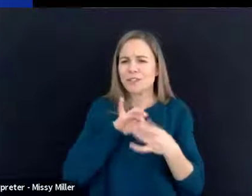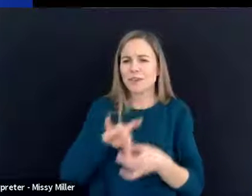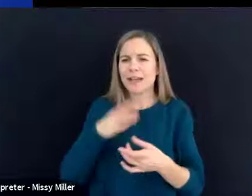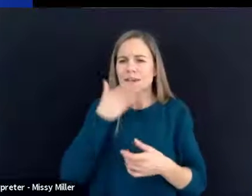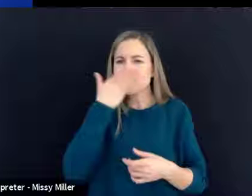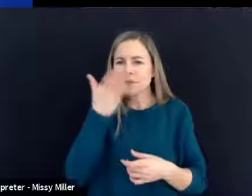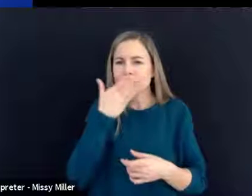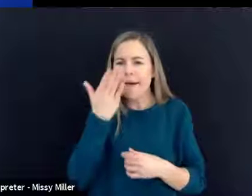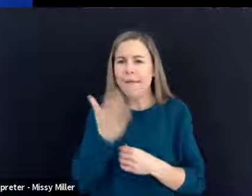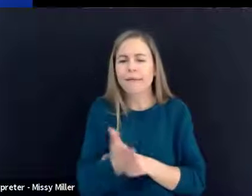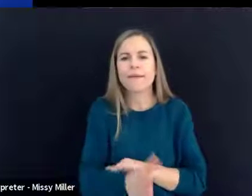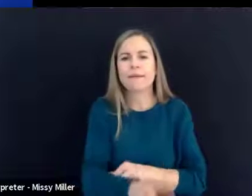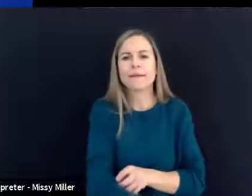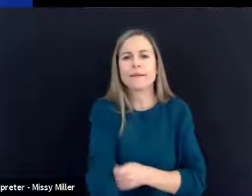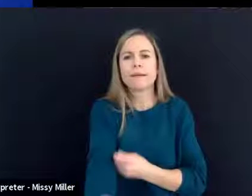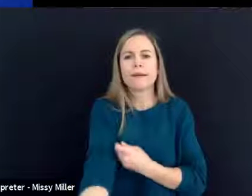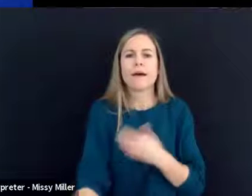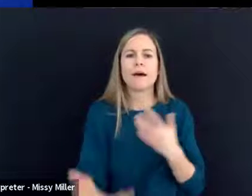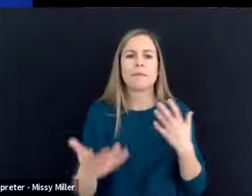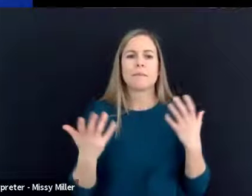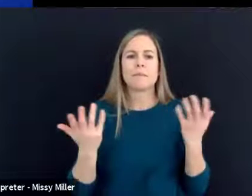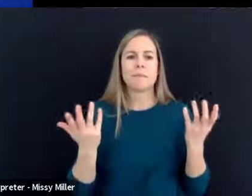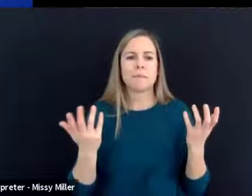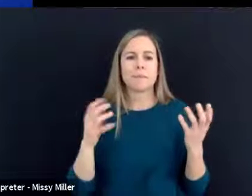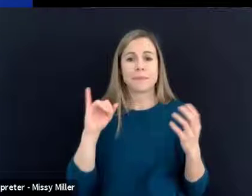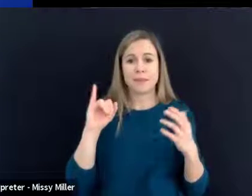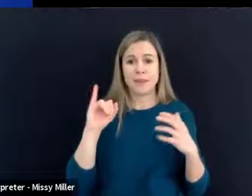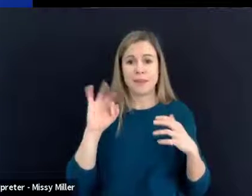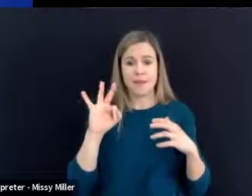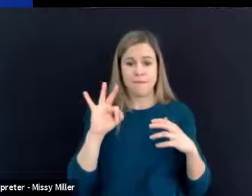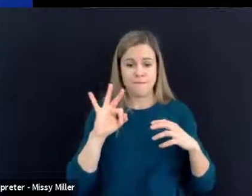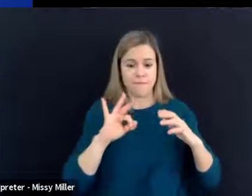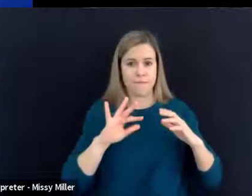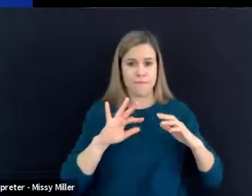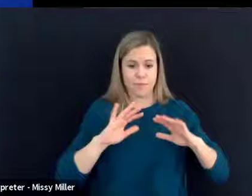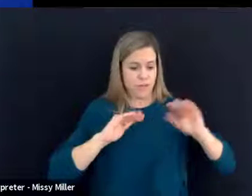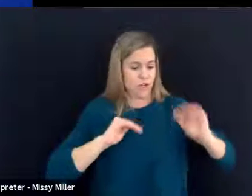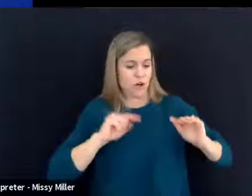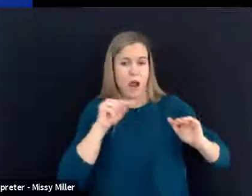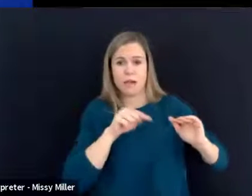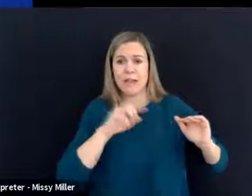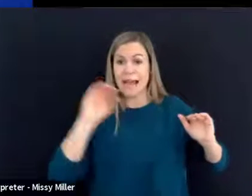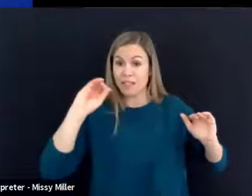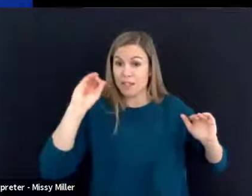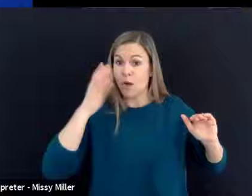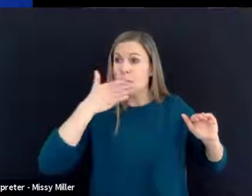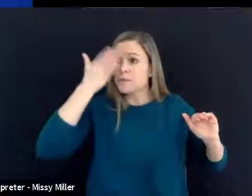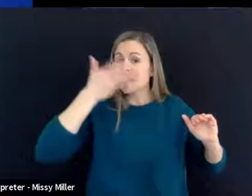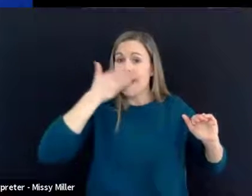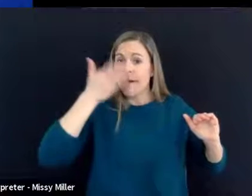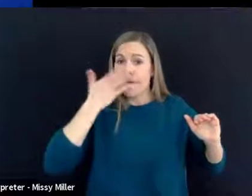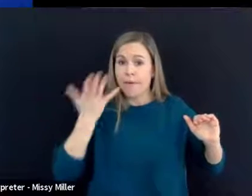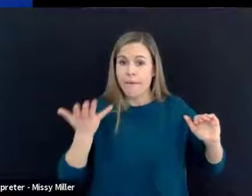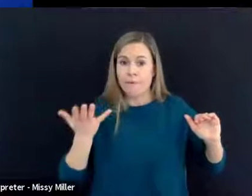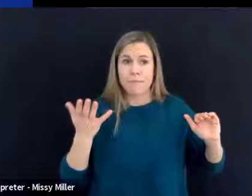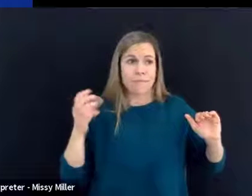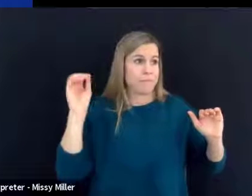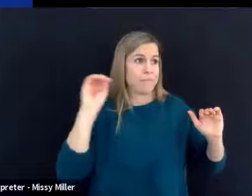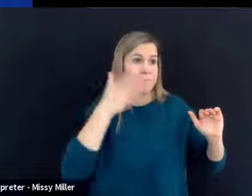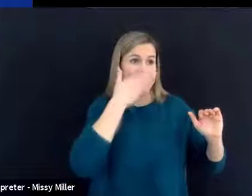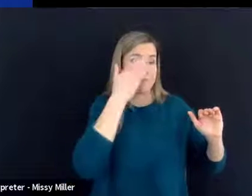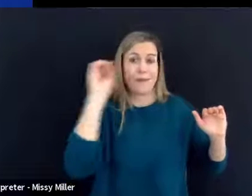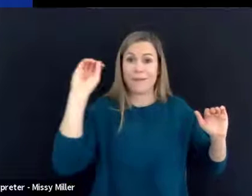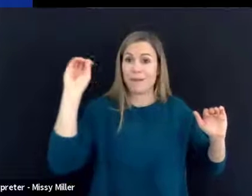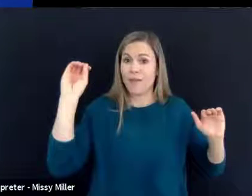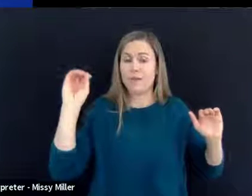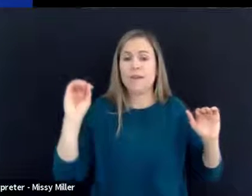smell, if the learners have no sense of smell, that is often associated with a lack